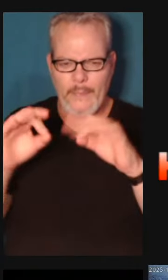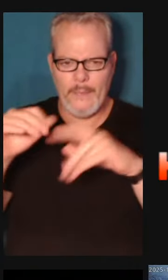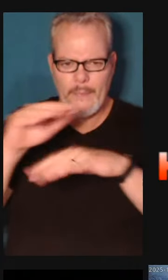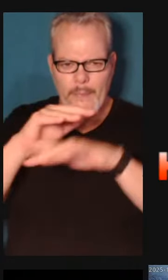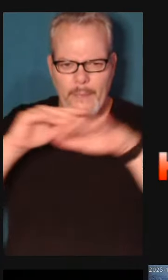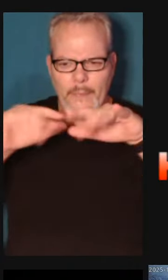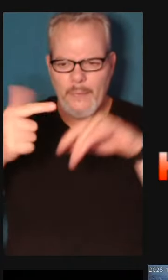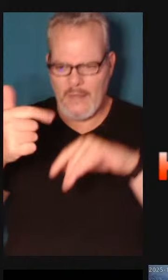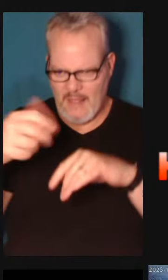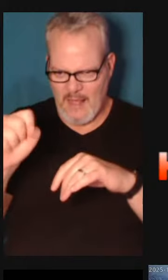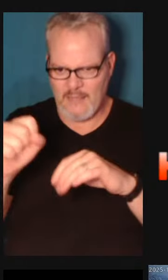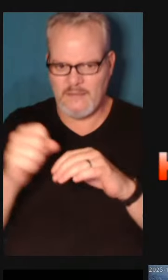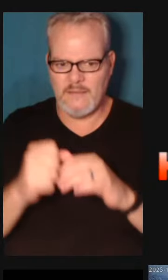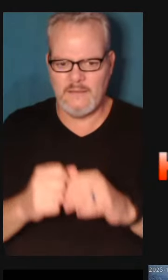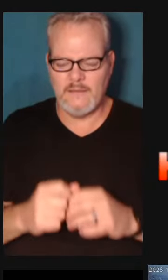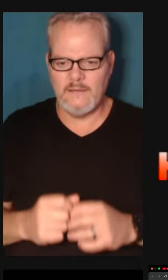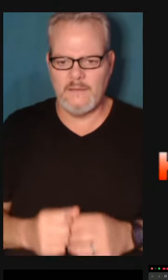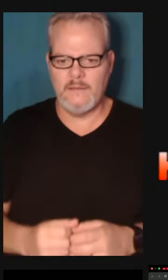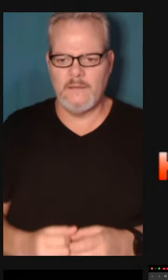there.